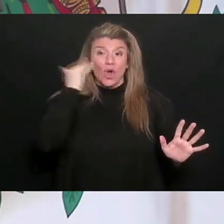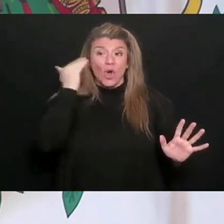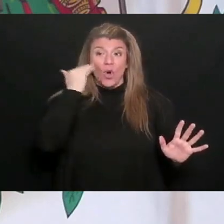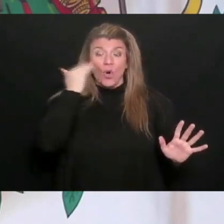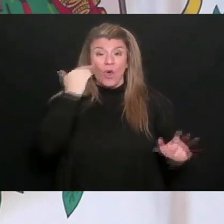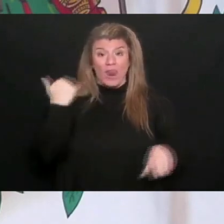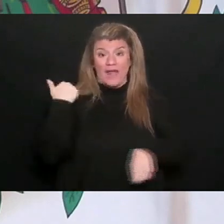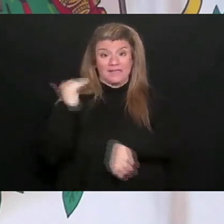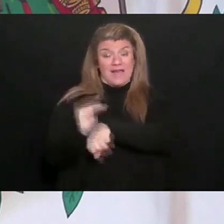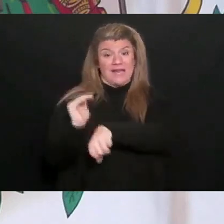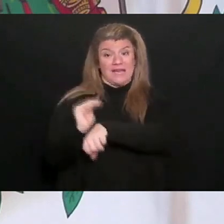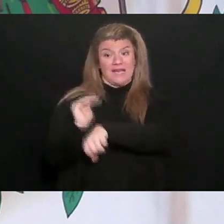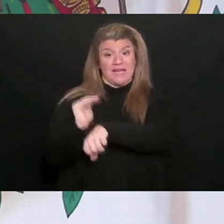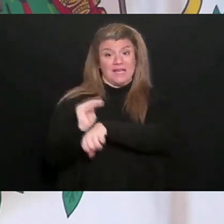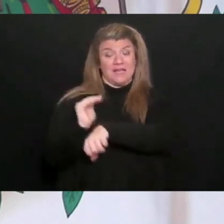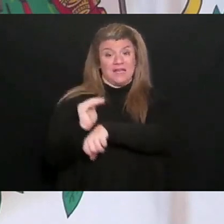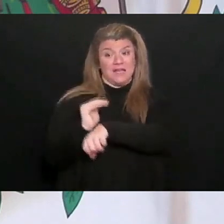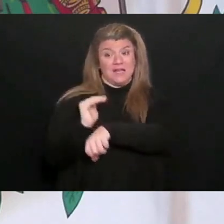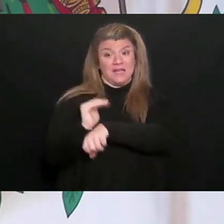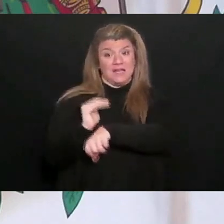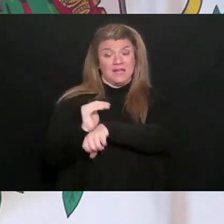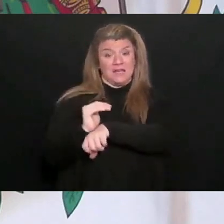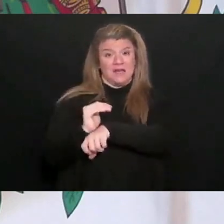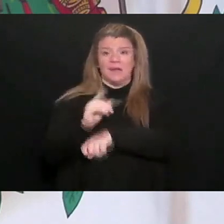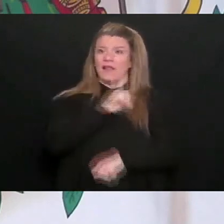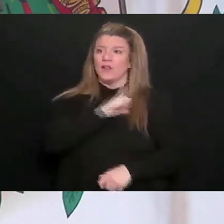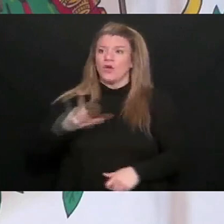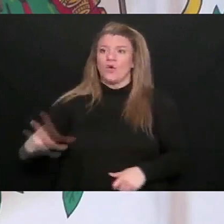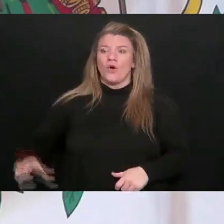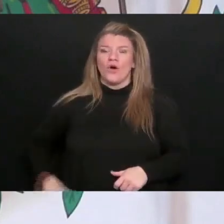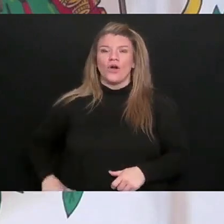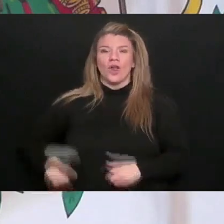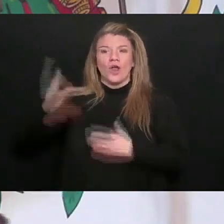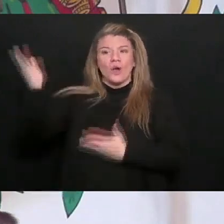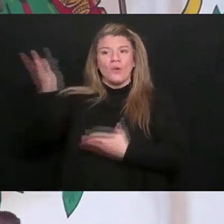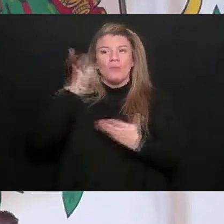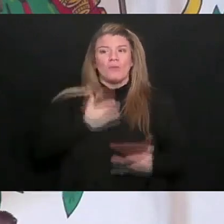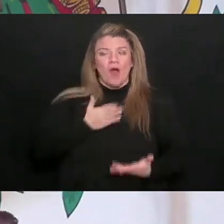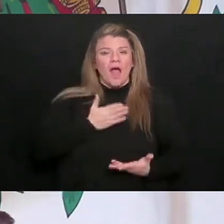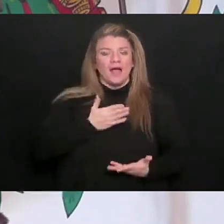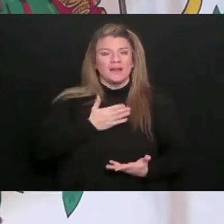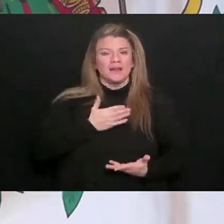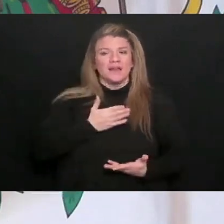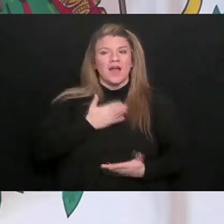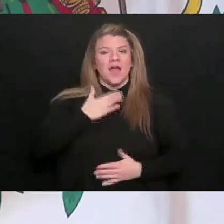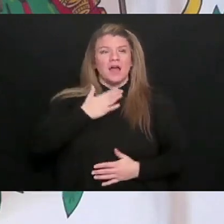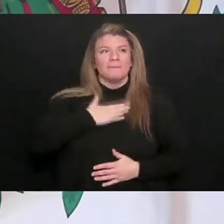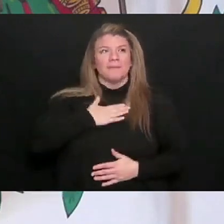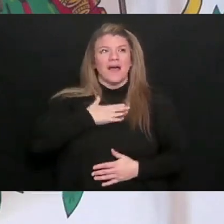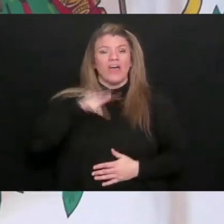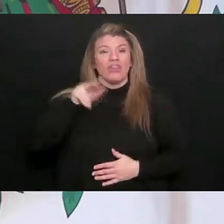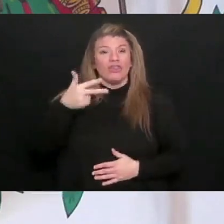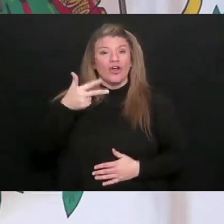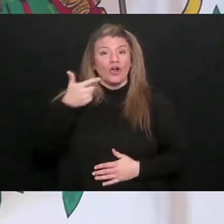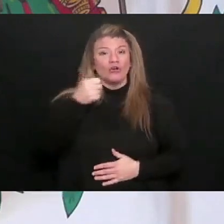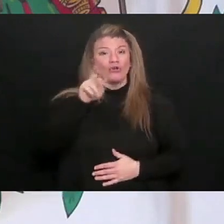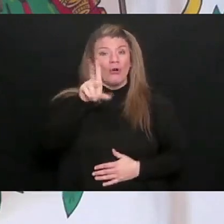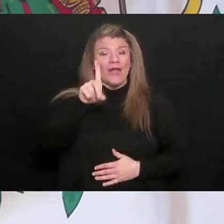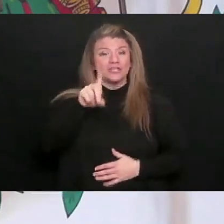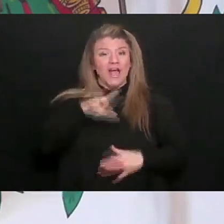last night, the good Lord brought into this world, our third